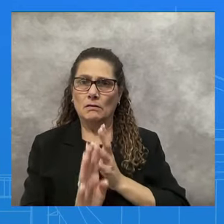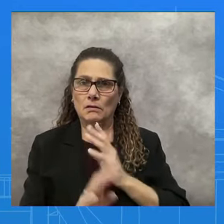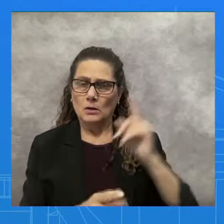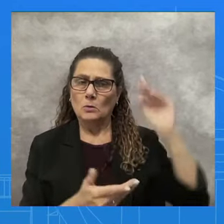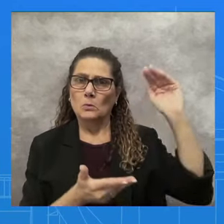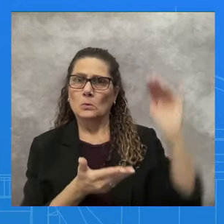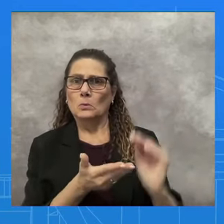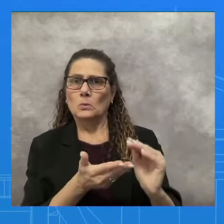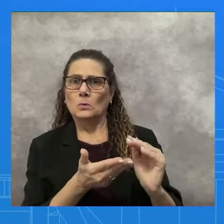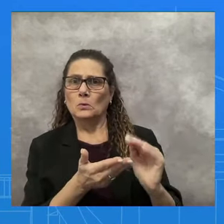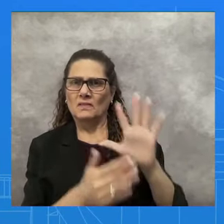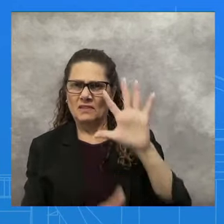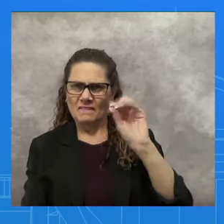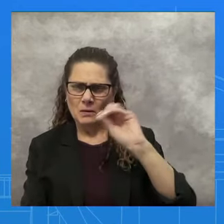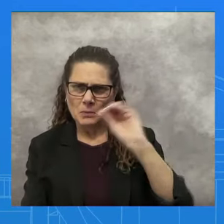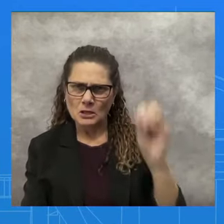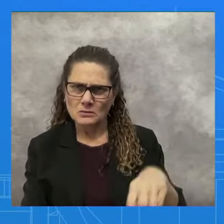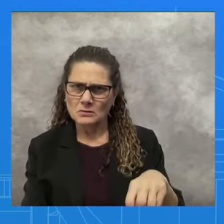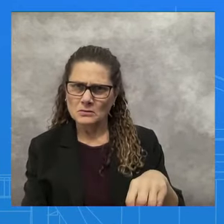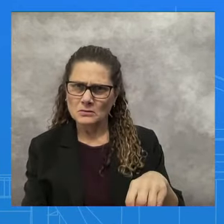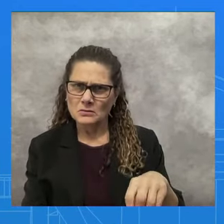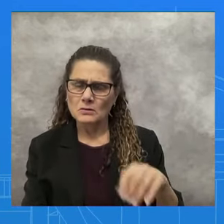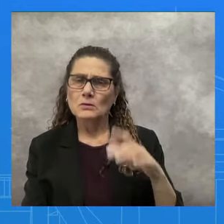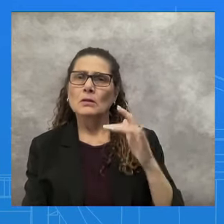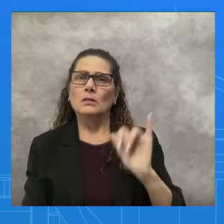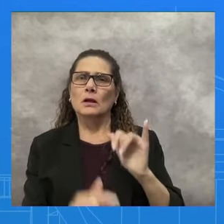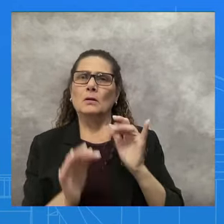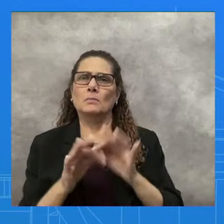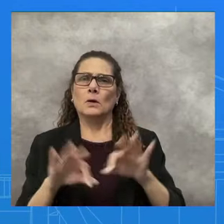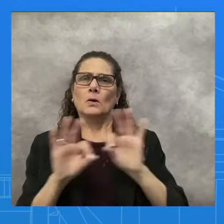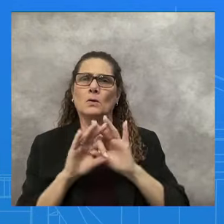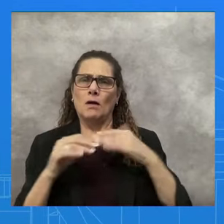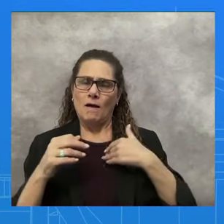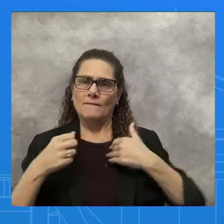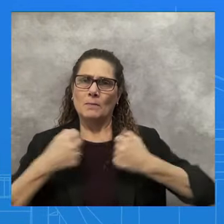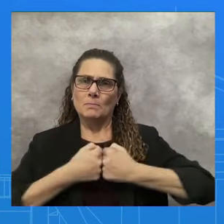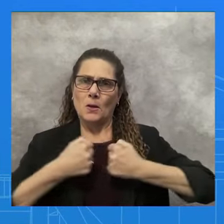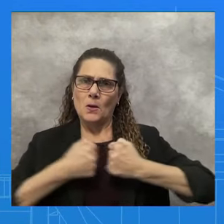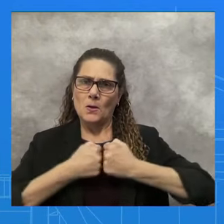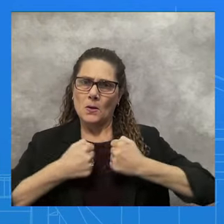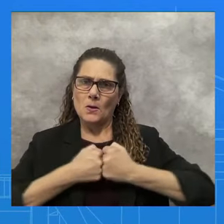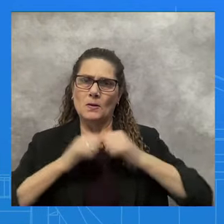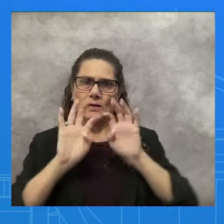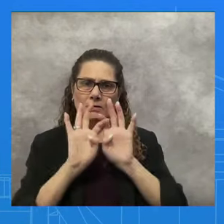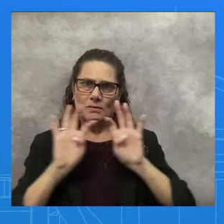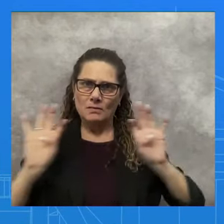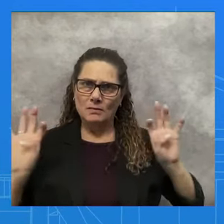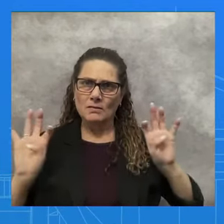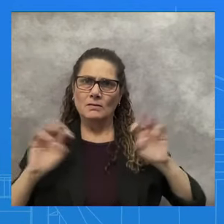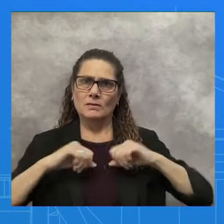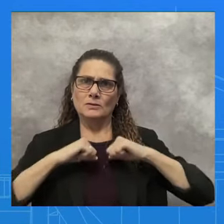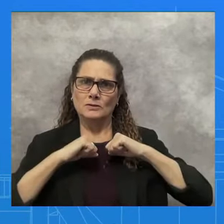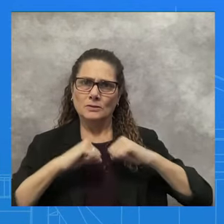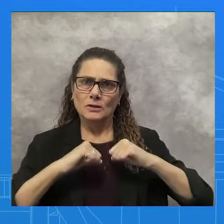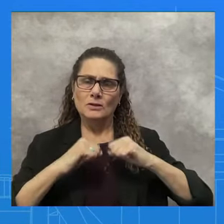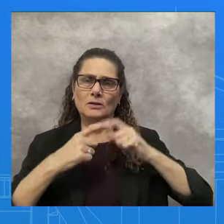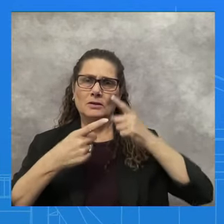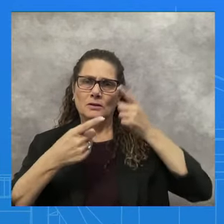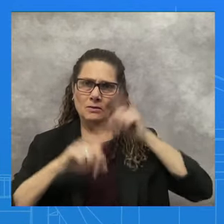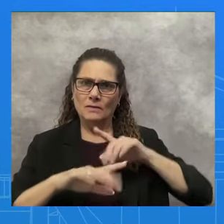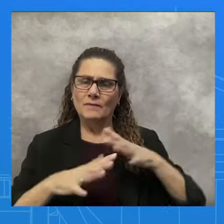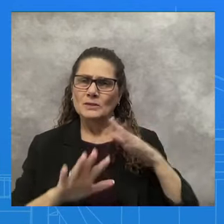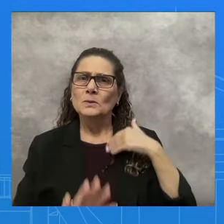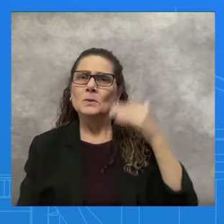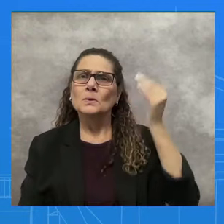question, this is why it was really important to get the border security negotiation done. We understand there's a challenge at the border. We understand we need to do more.